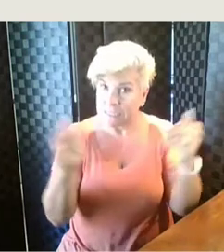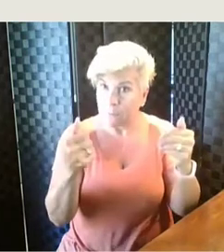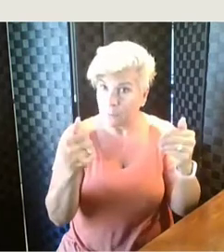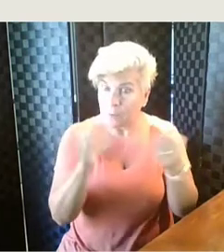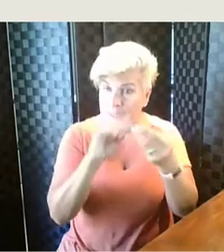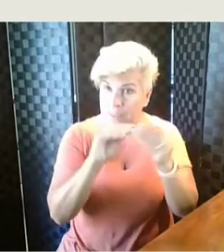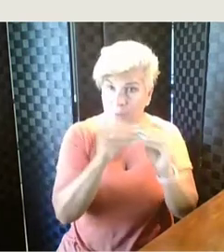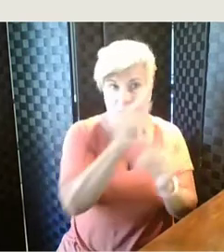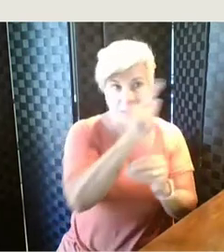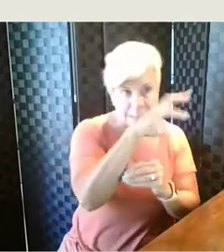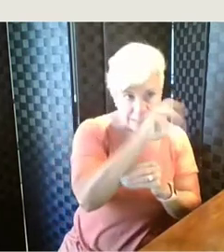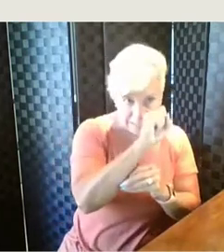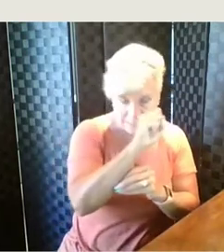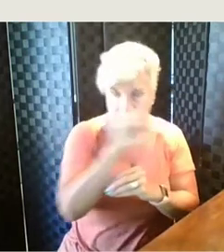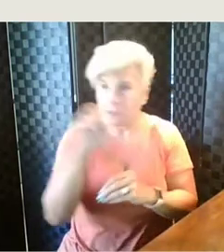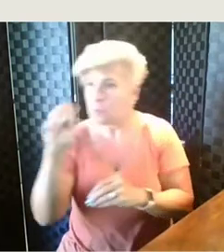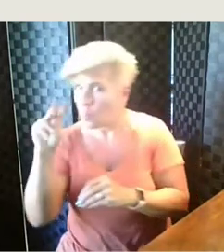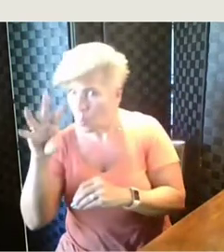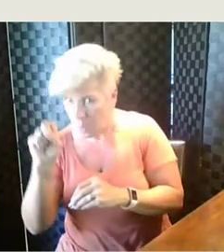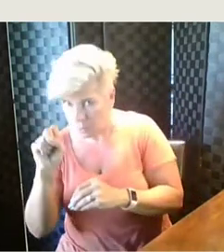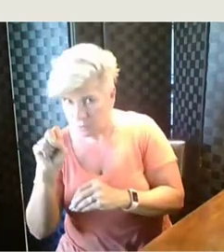ones,